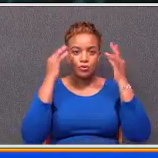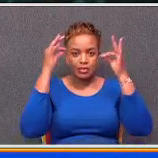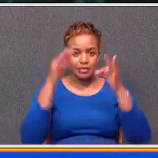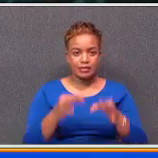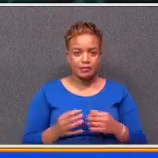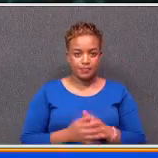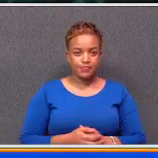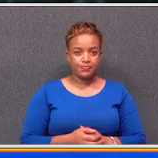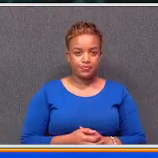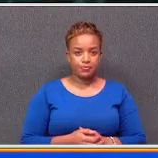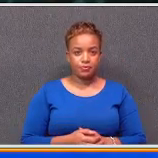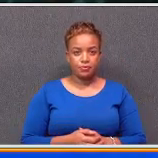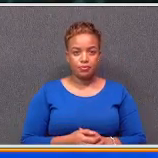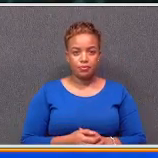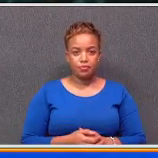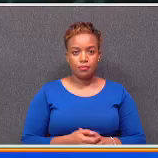But